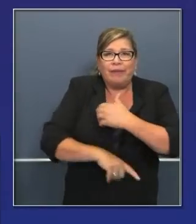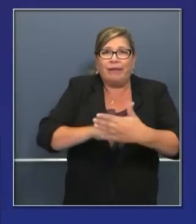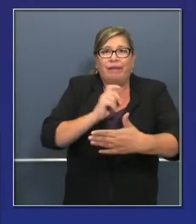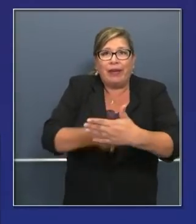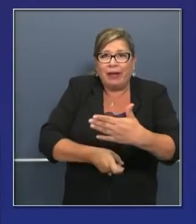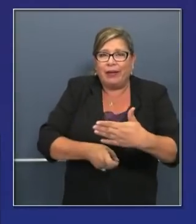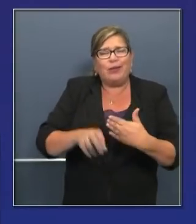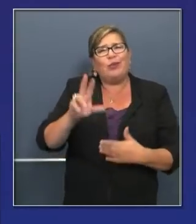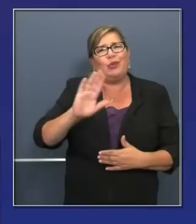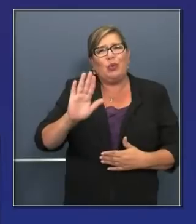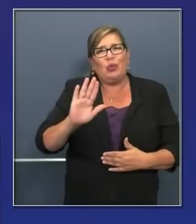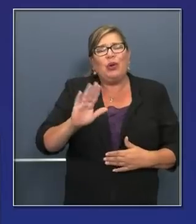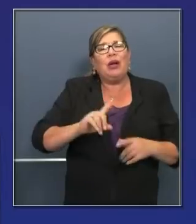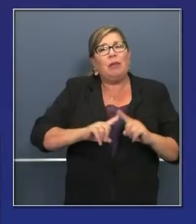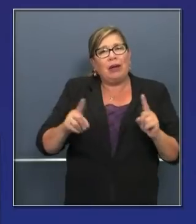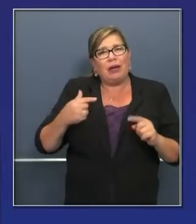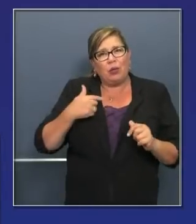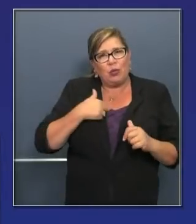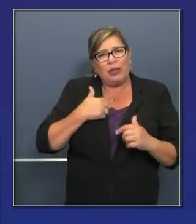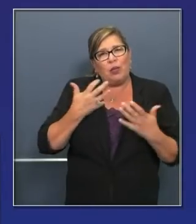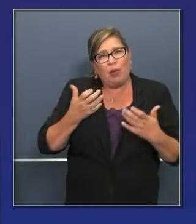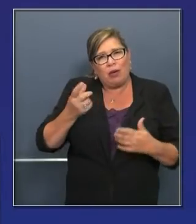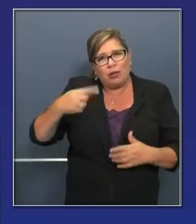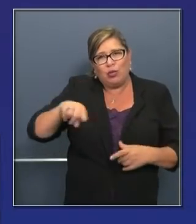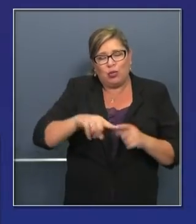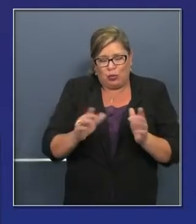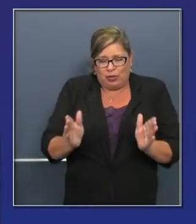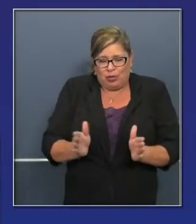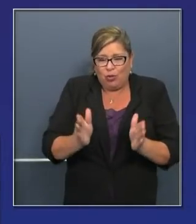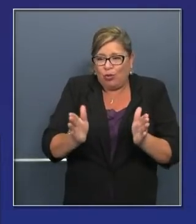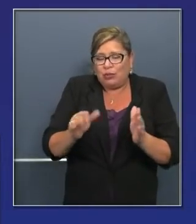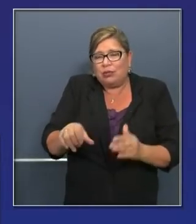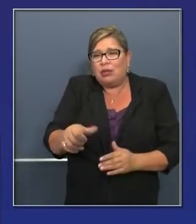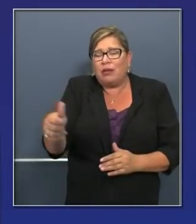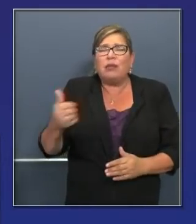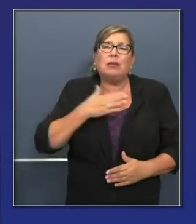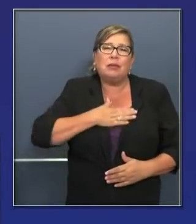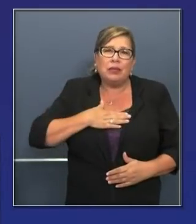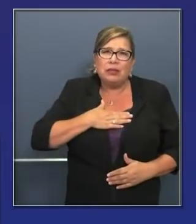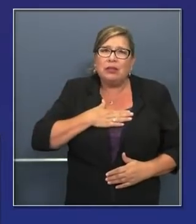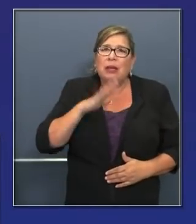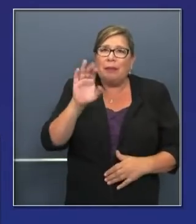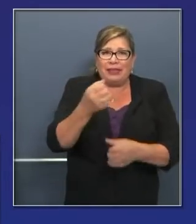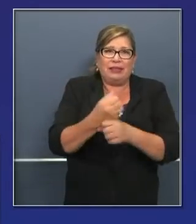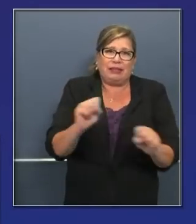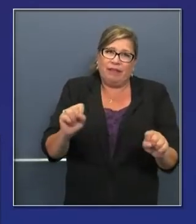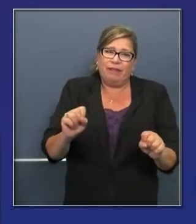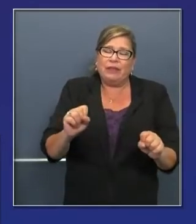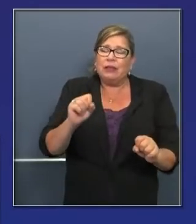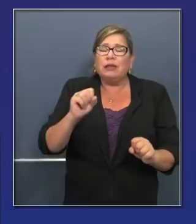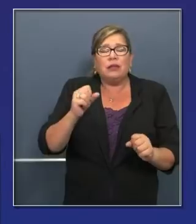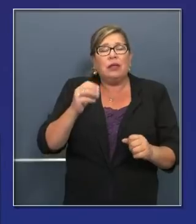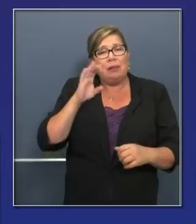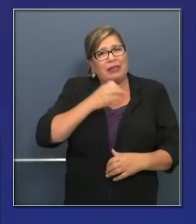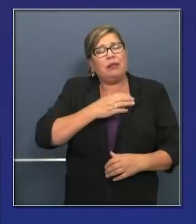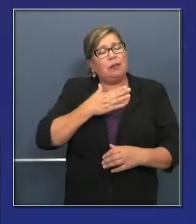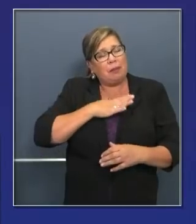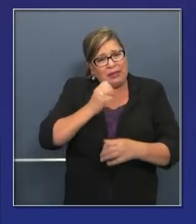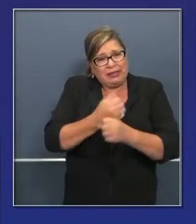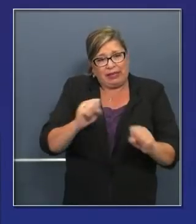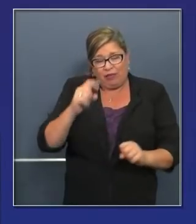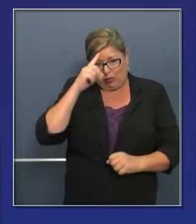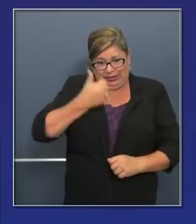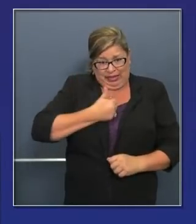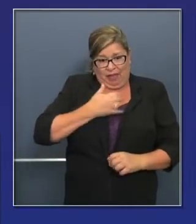we do want people to encourage others to be safe, not only for yourself, but for others